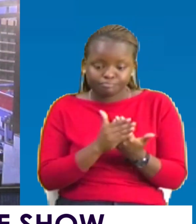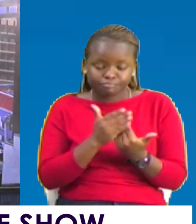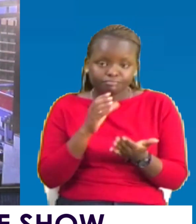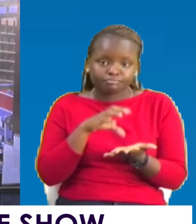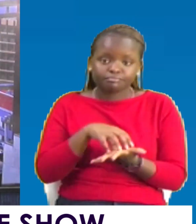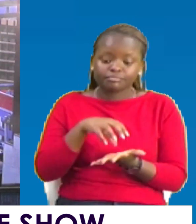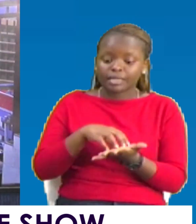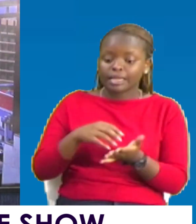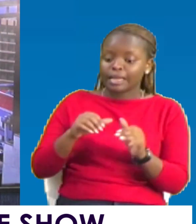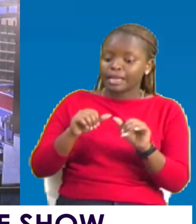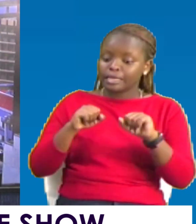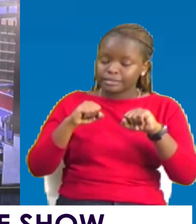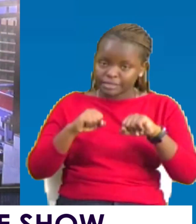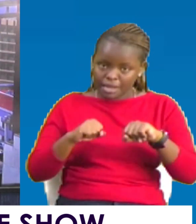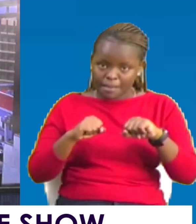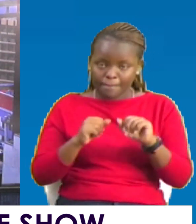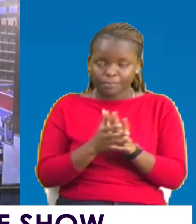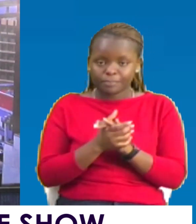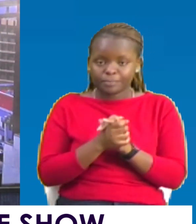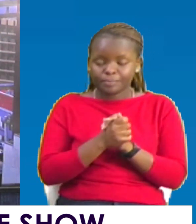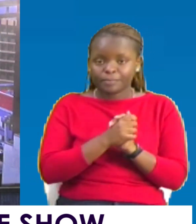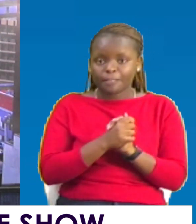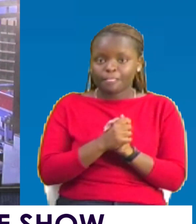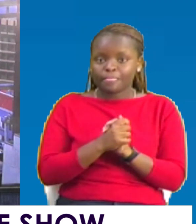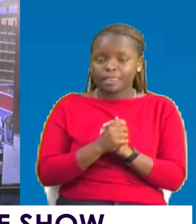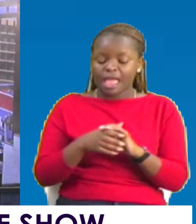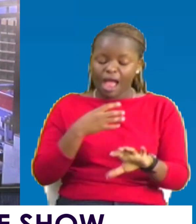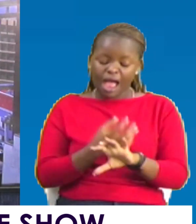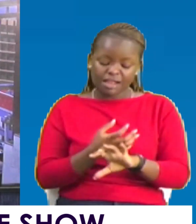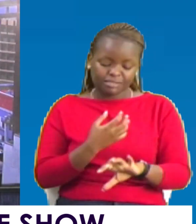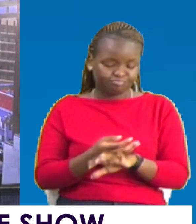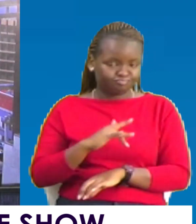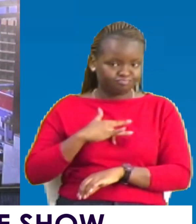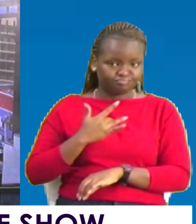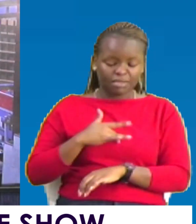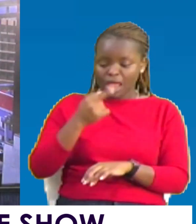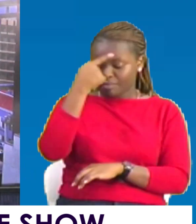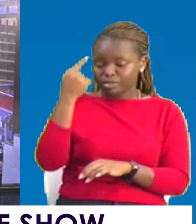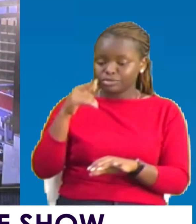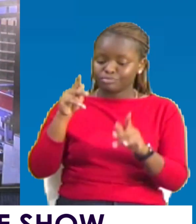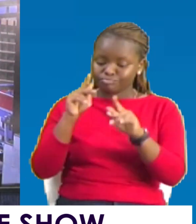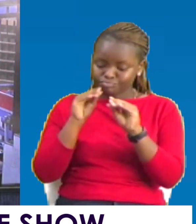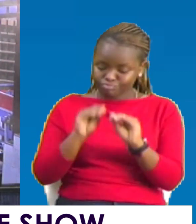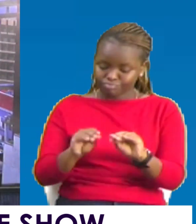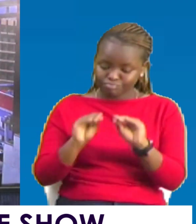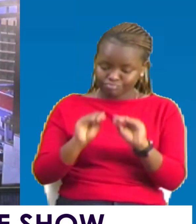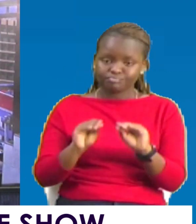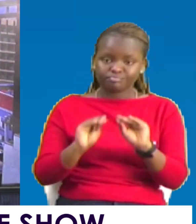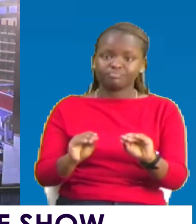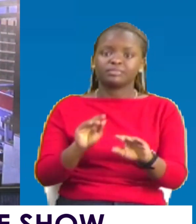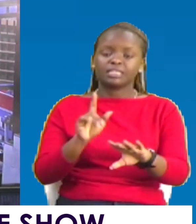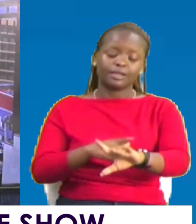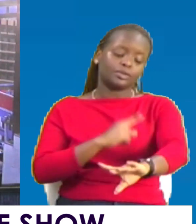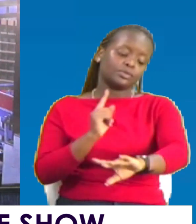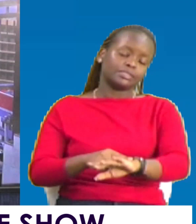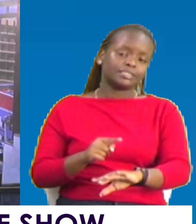of stability, you feel is very difficult because this has been put in you for so long. When I am talking